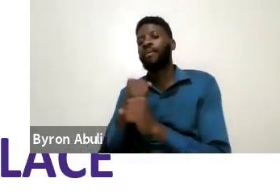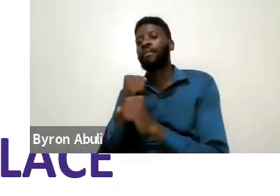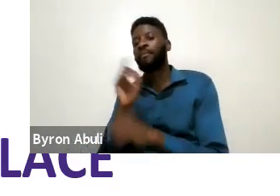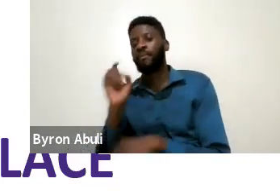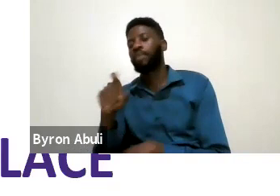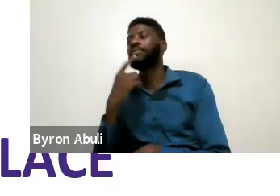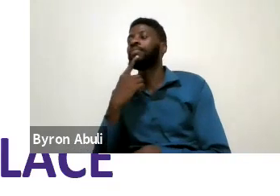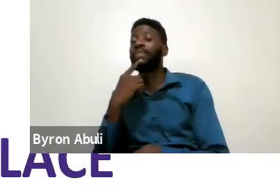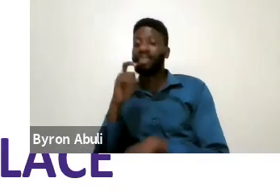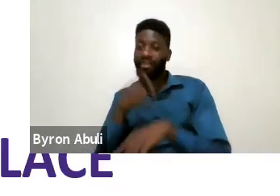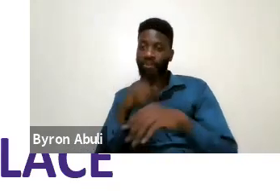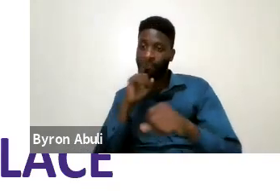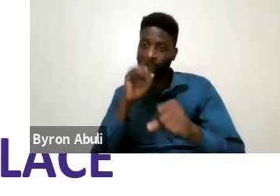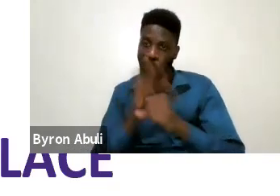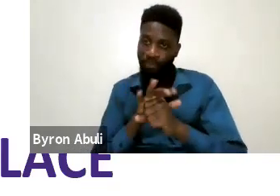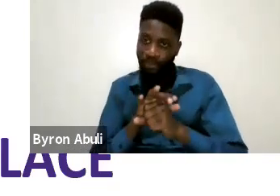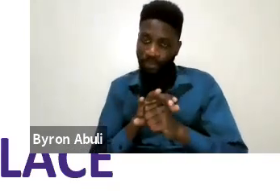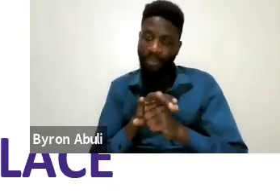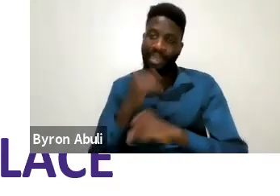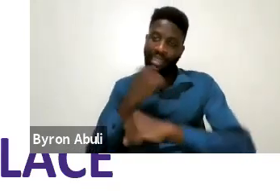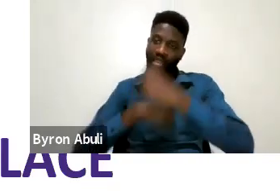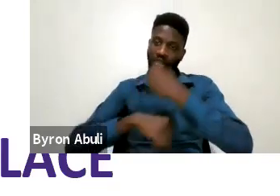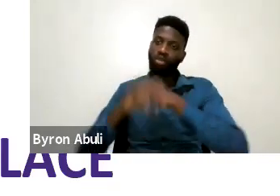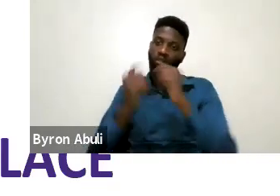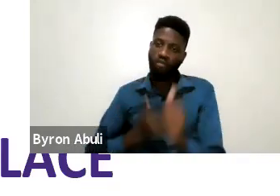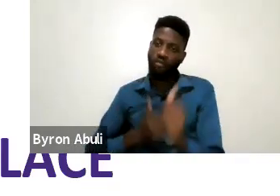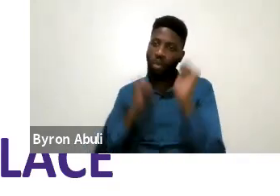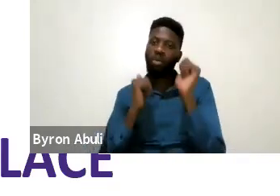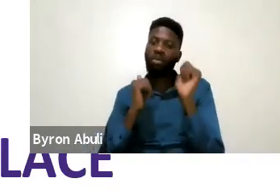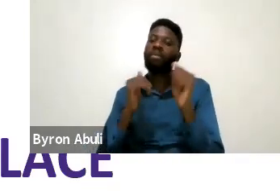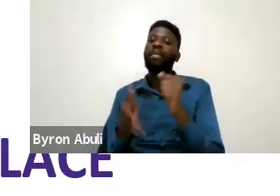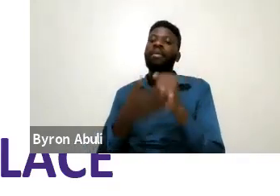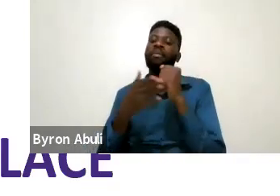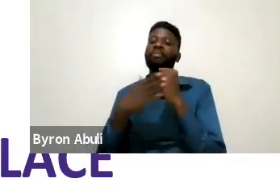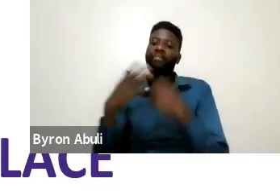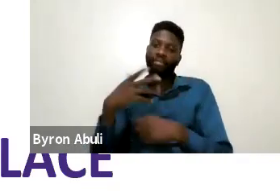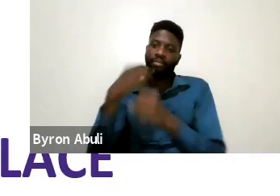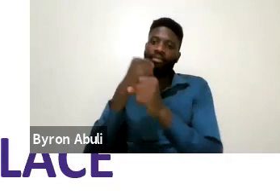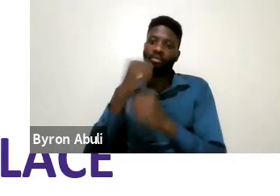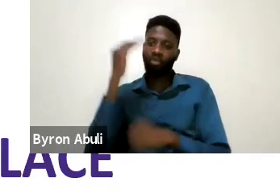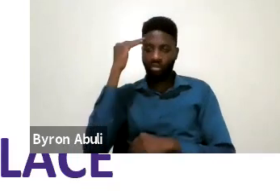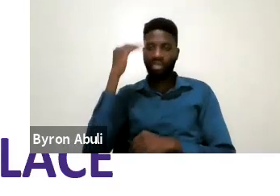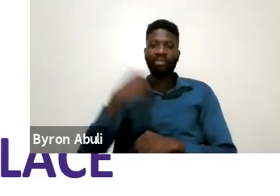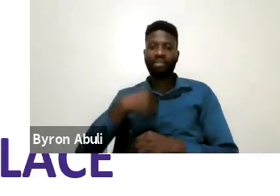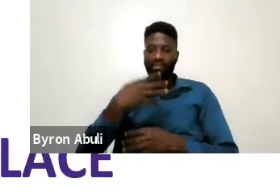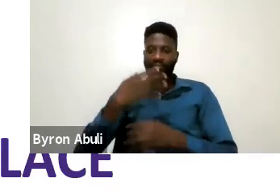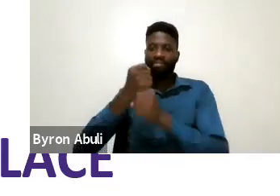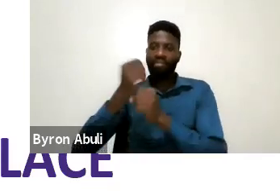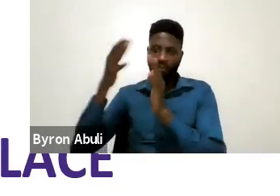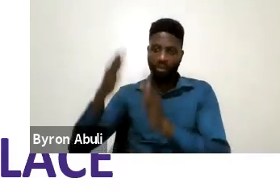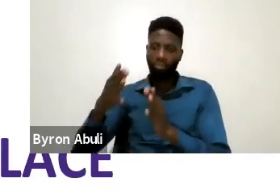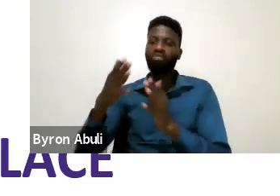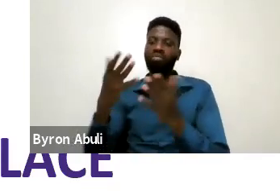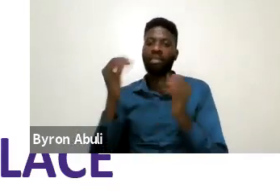on promises, inculcates that sense of trust, because they always know I can trust so-and-so to be able to deliver. Communicate